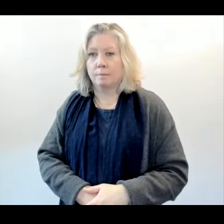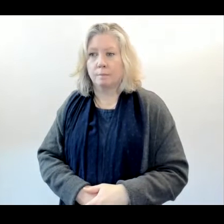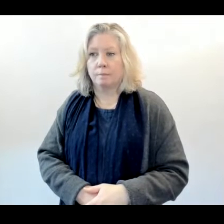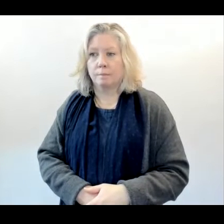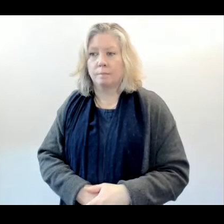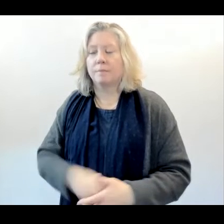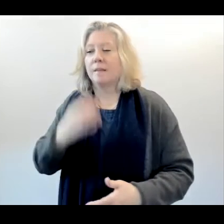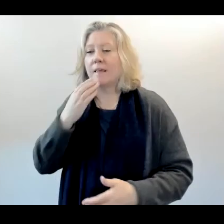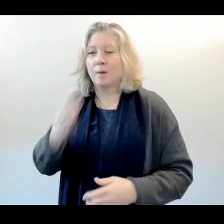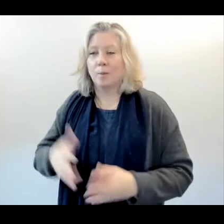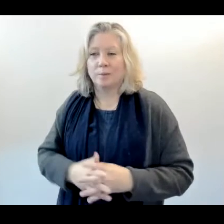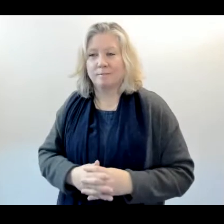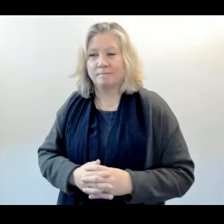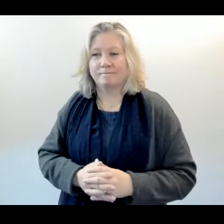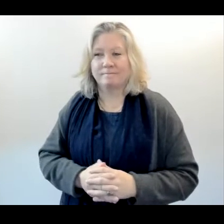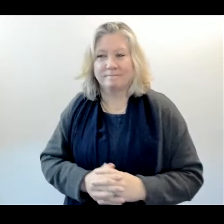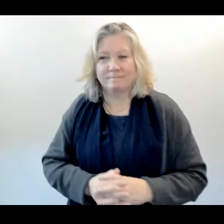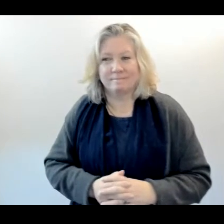Thank you.